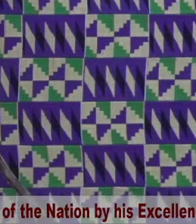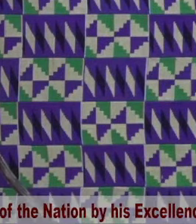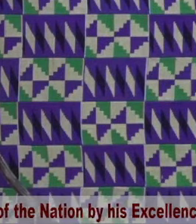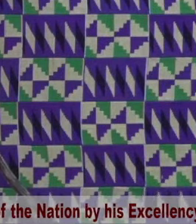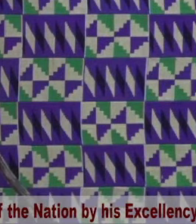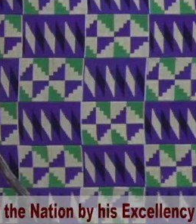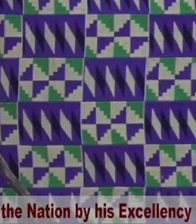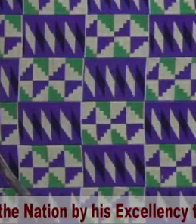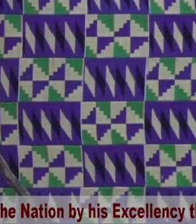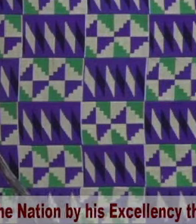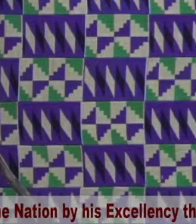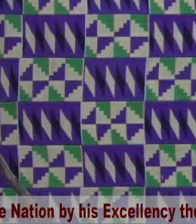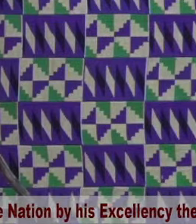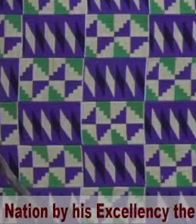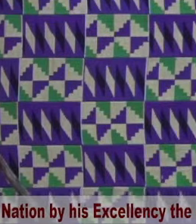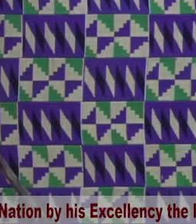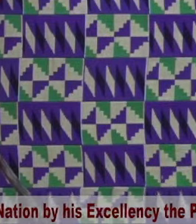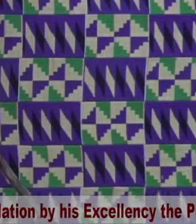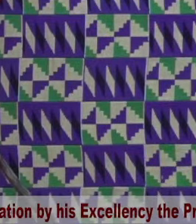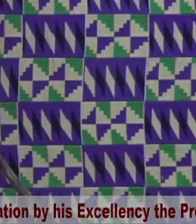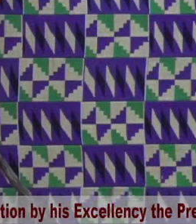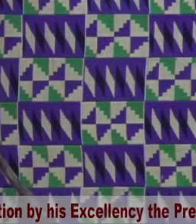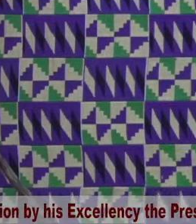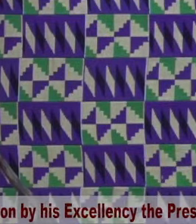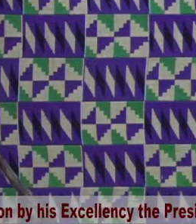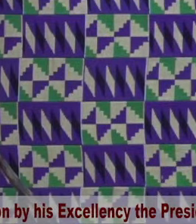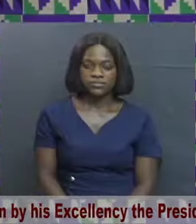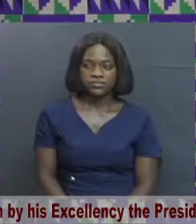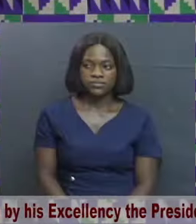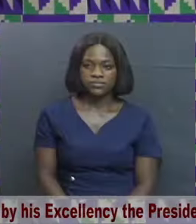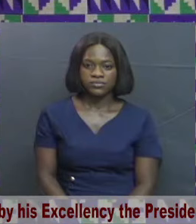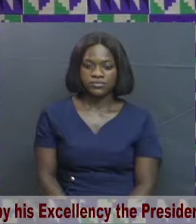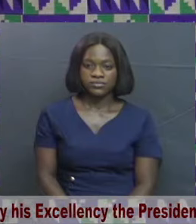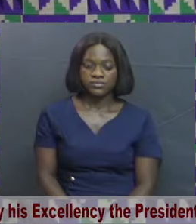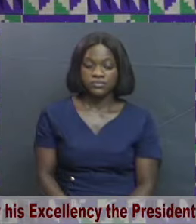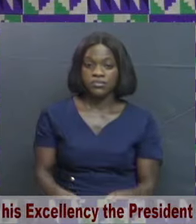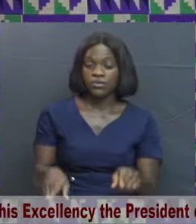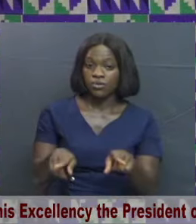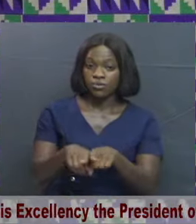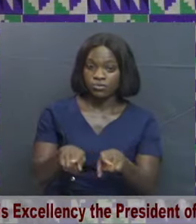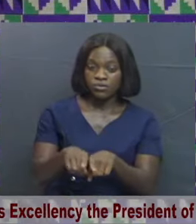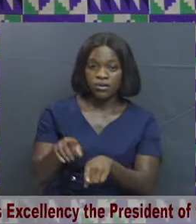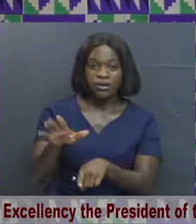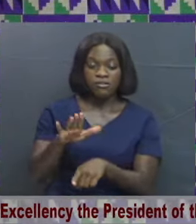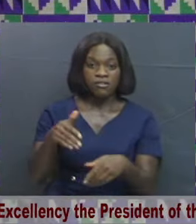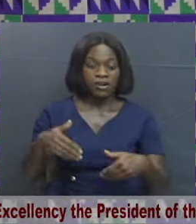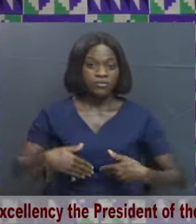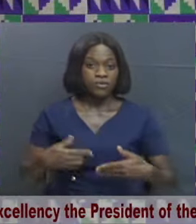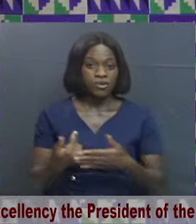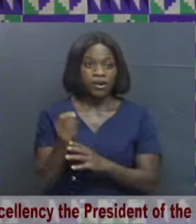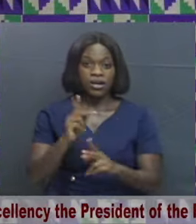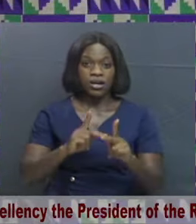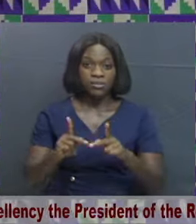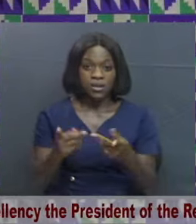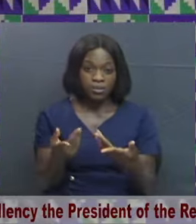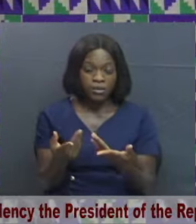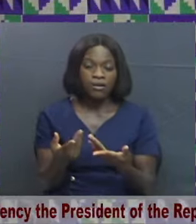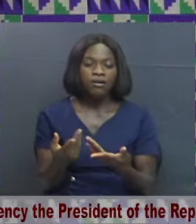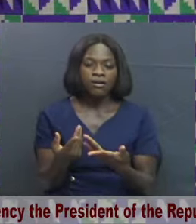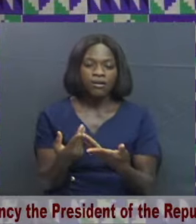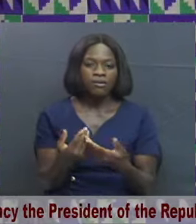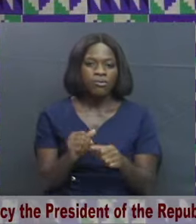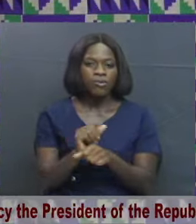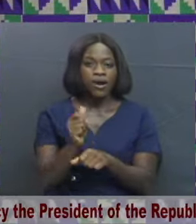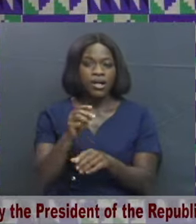process technicians up to the industry standards additionally five young Gades underwent a 10-month